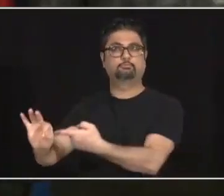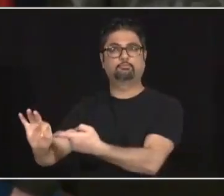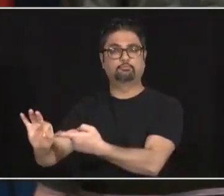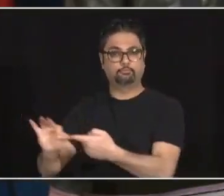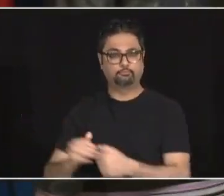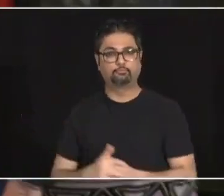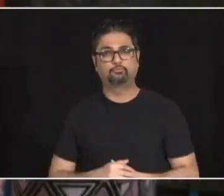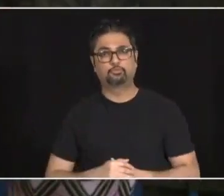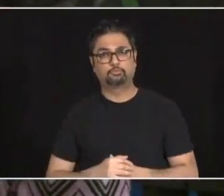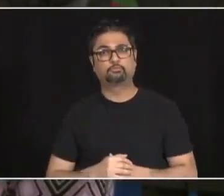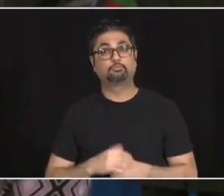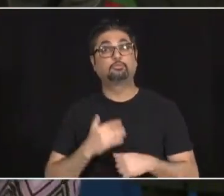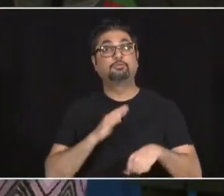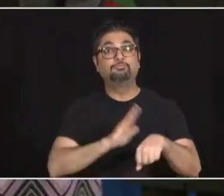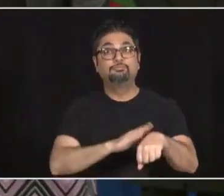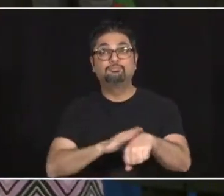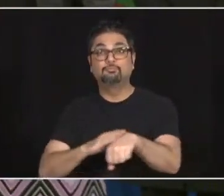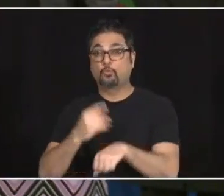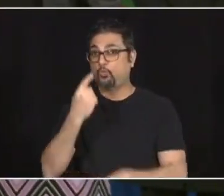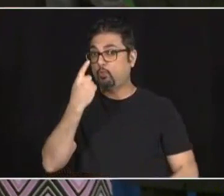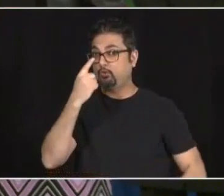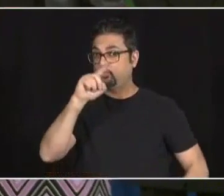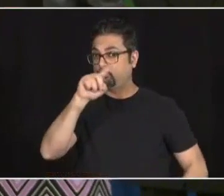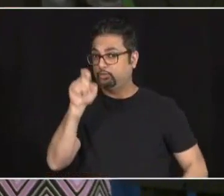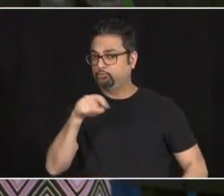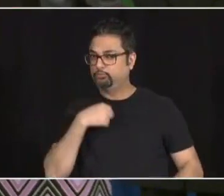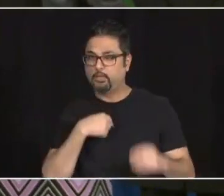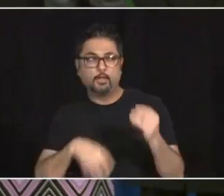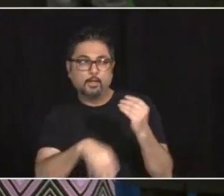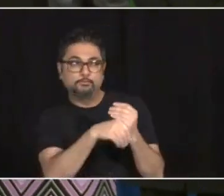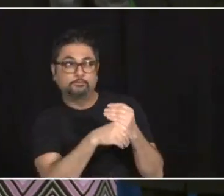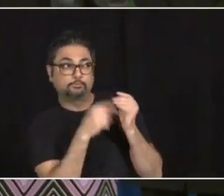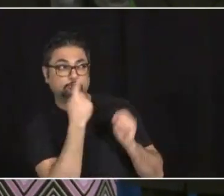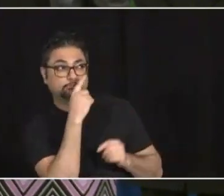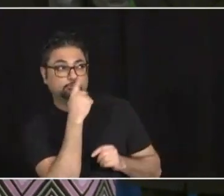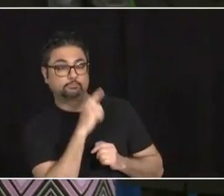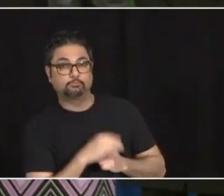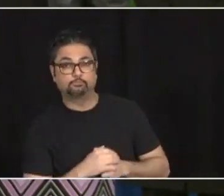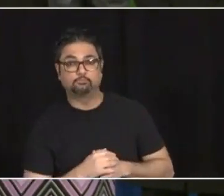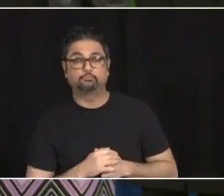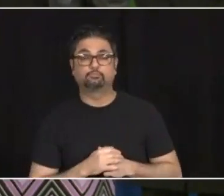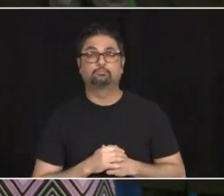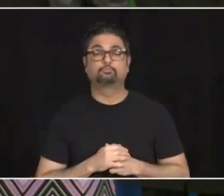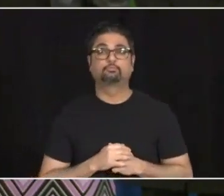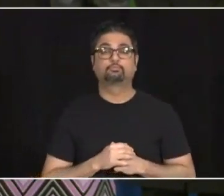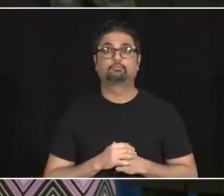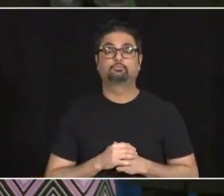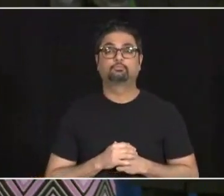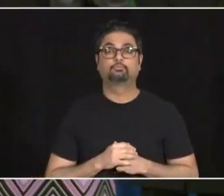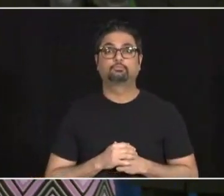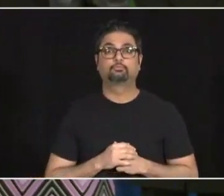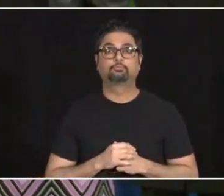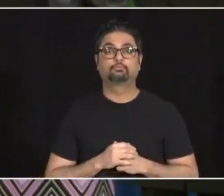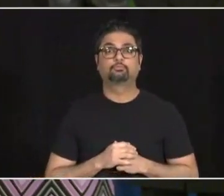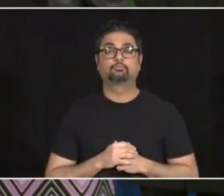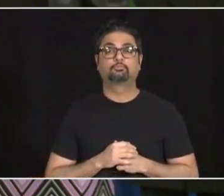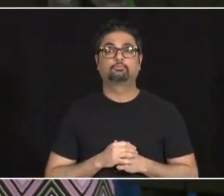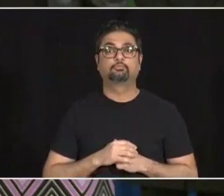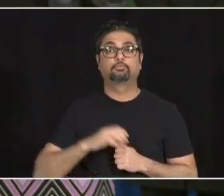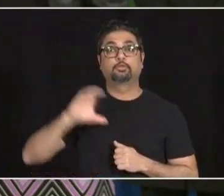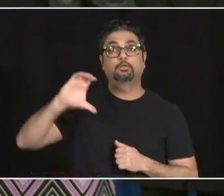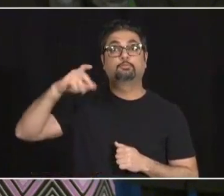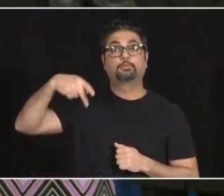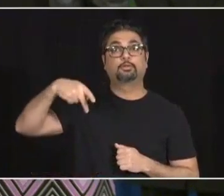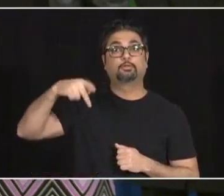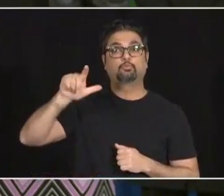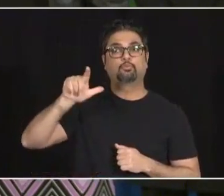you have one question and one follow-up. Next question. Next question comes from Brandon Gomez from CP24. Please go